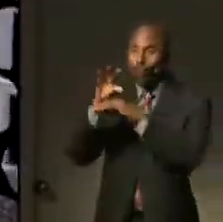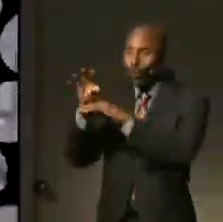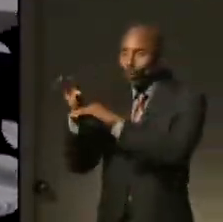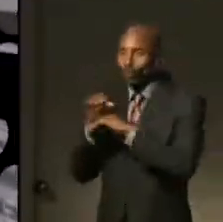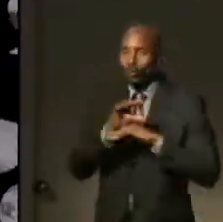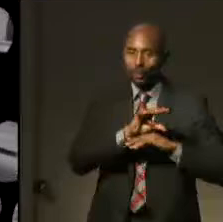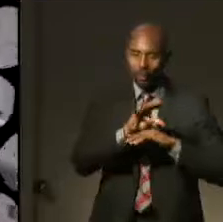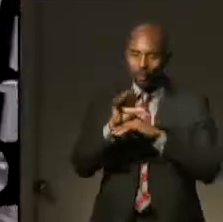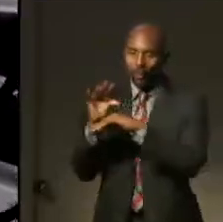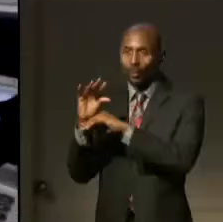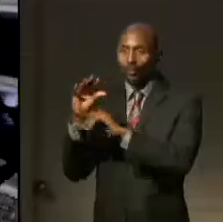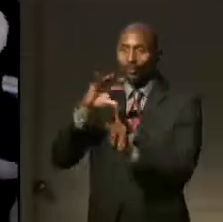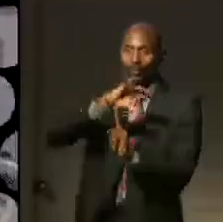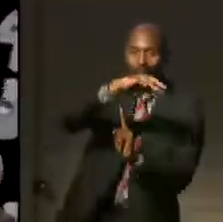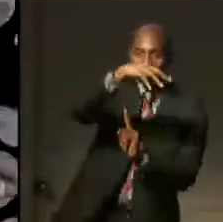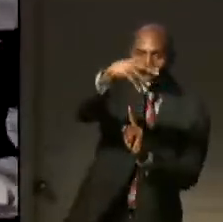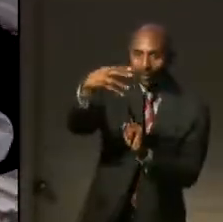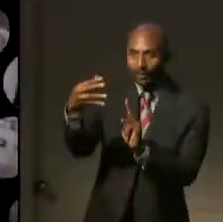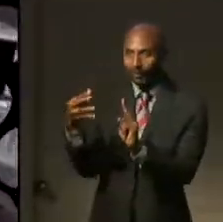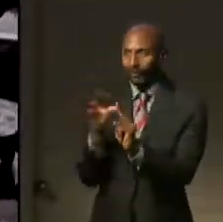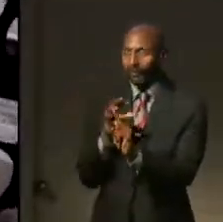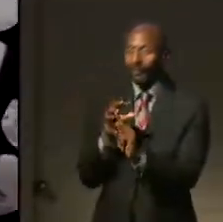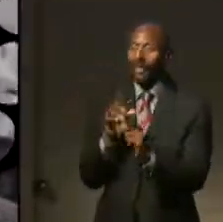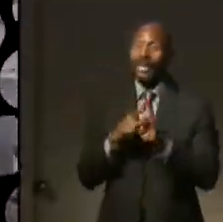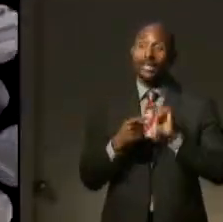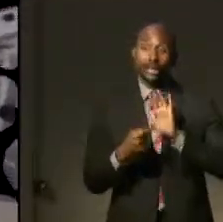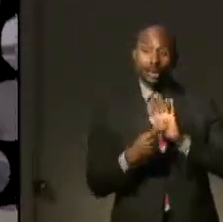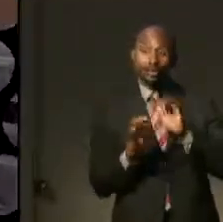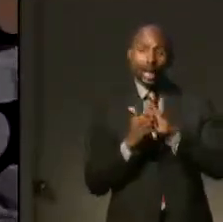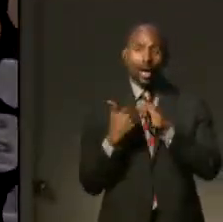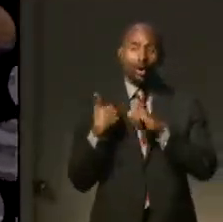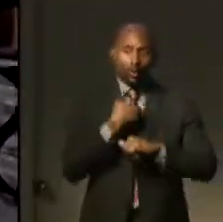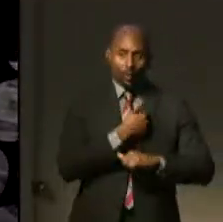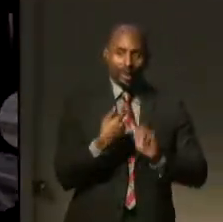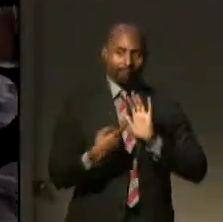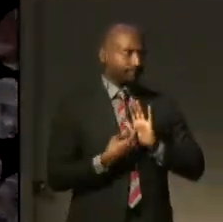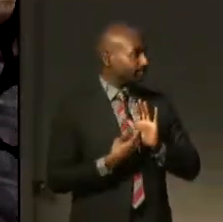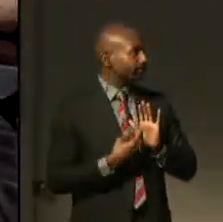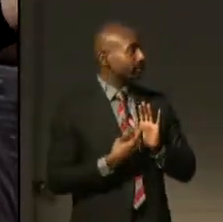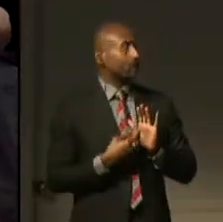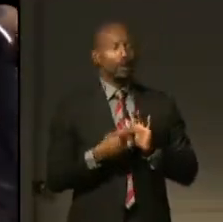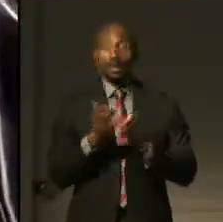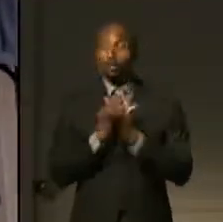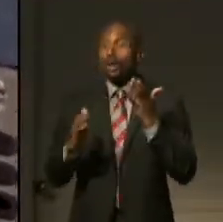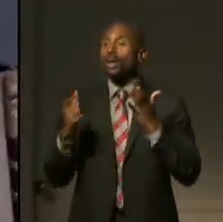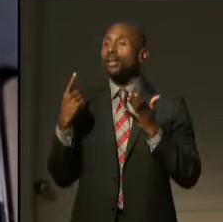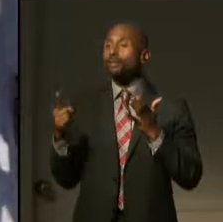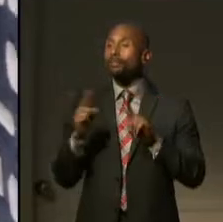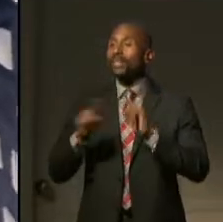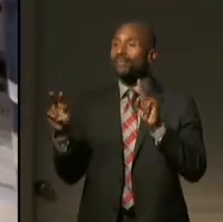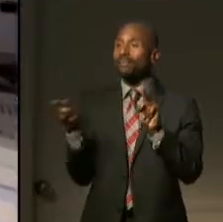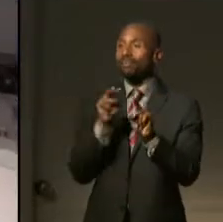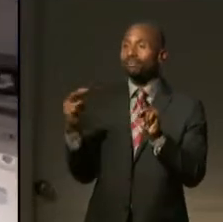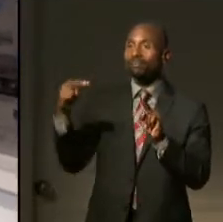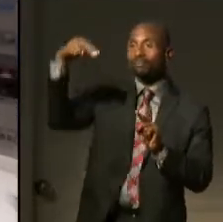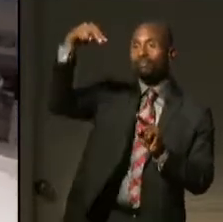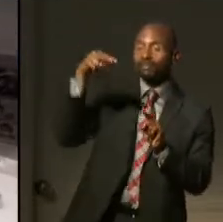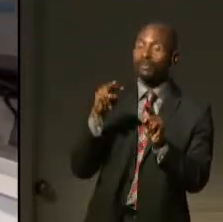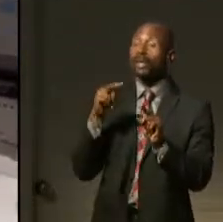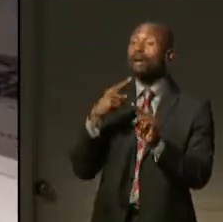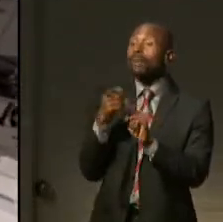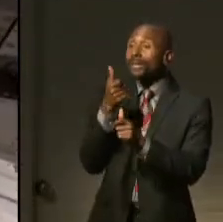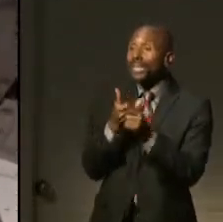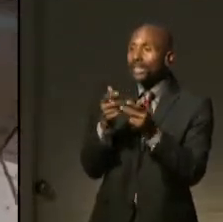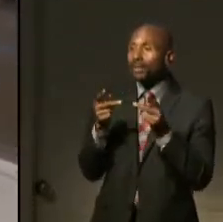rendering process of using pieces of all of the photographs in order to generate novel points of view from anywhere you want within about